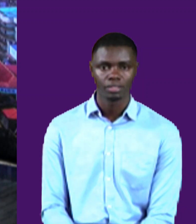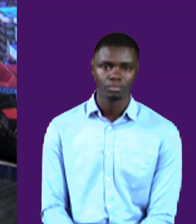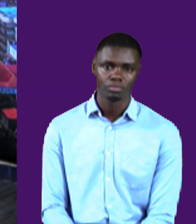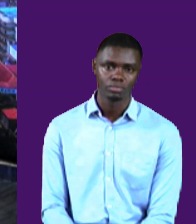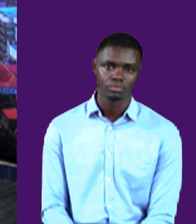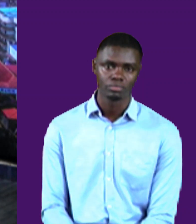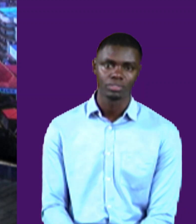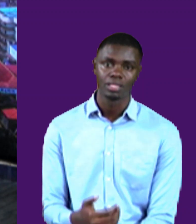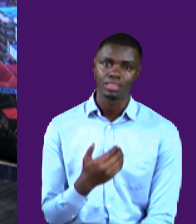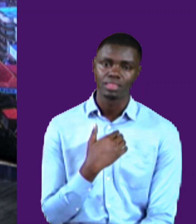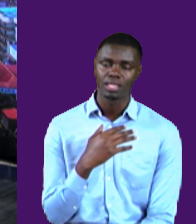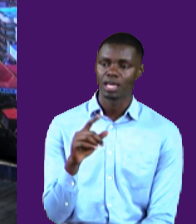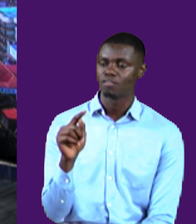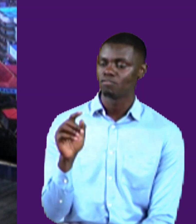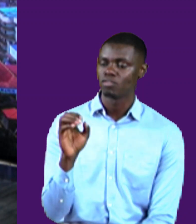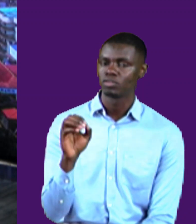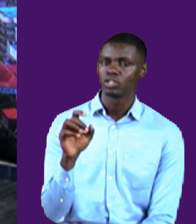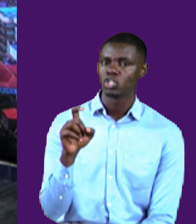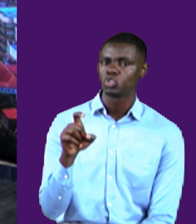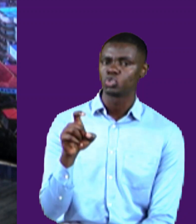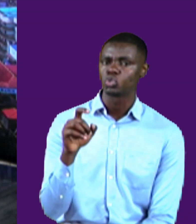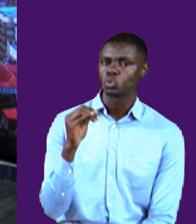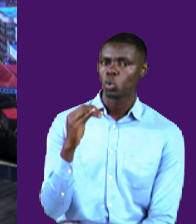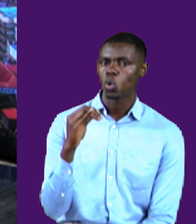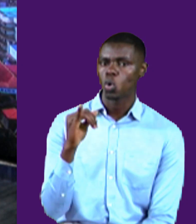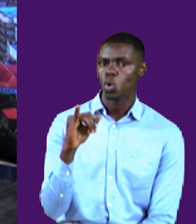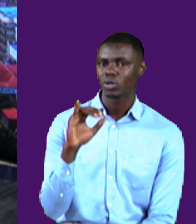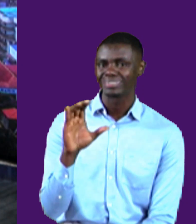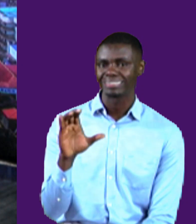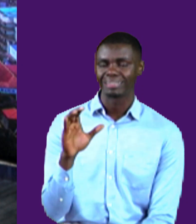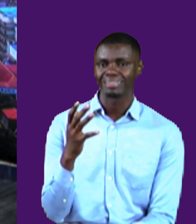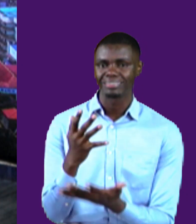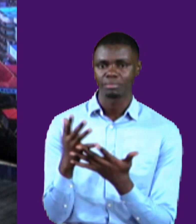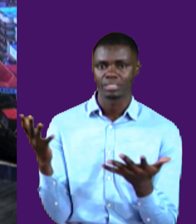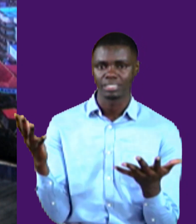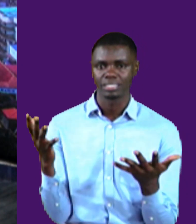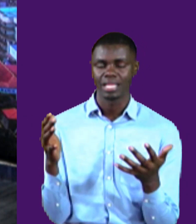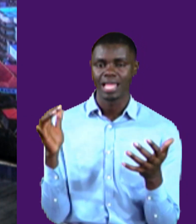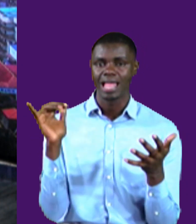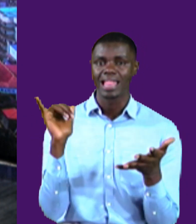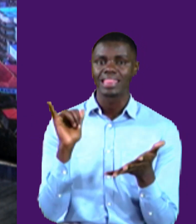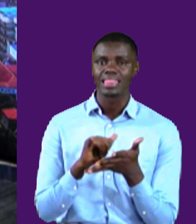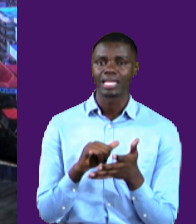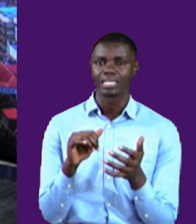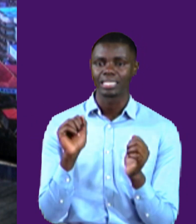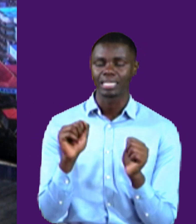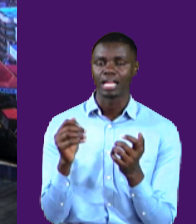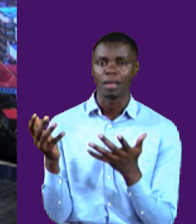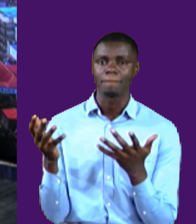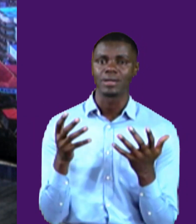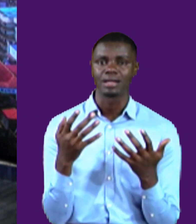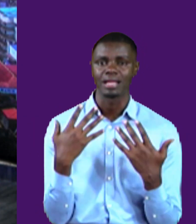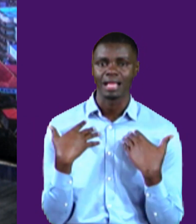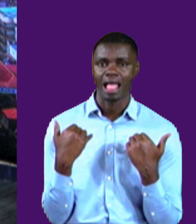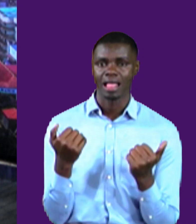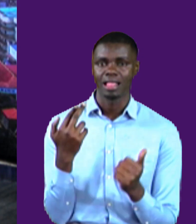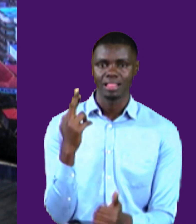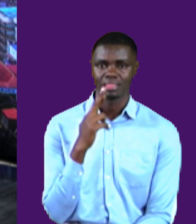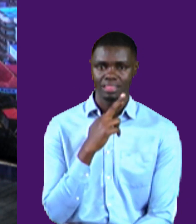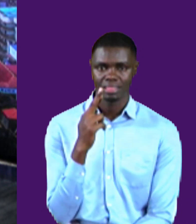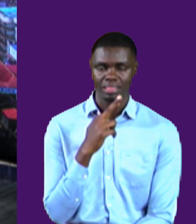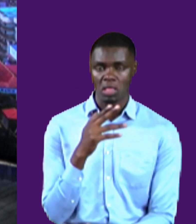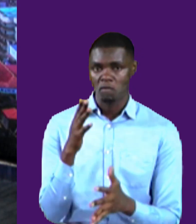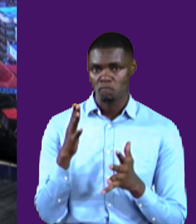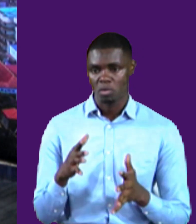they contain toxic substances which can bring health risks. Of course, for a person